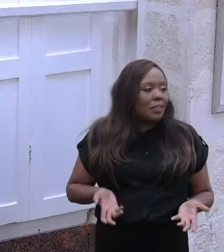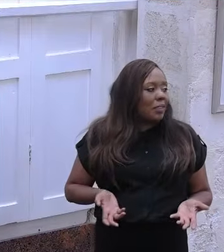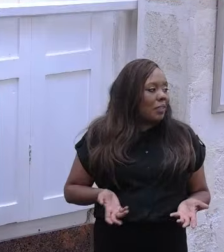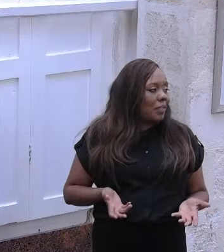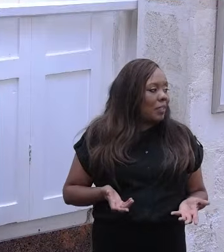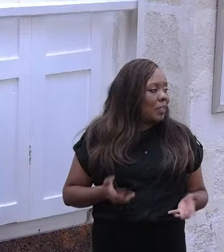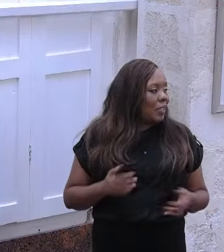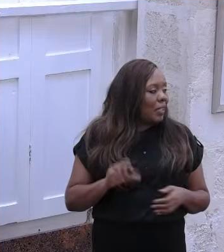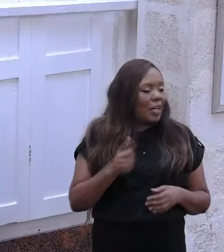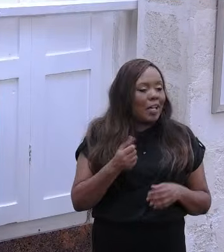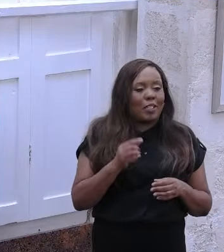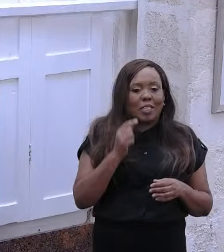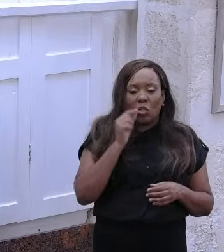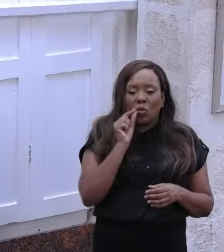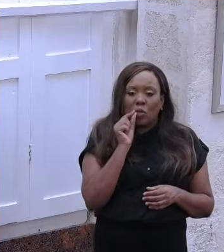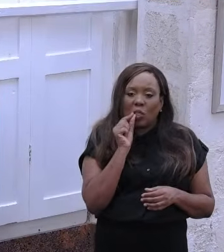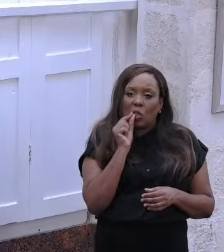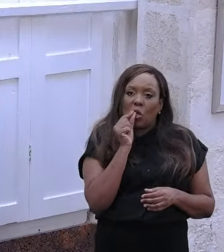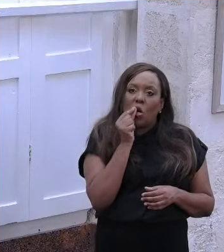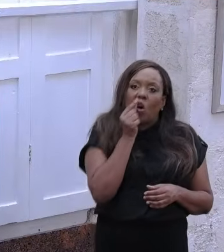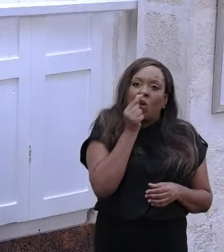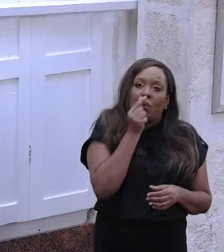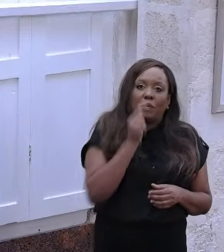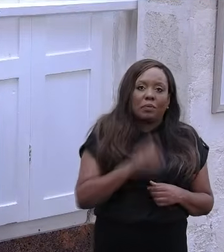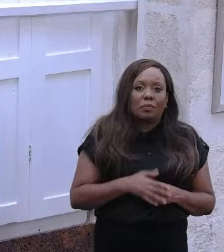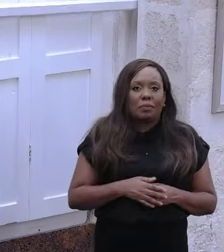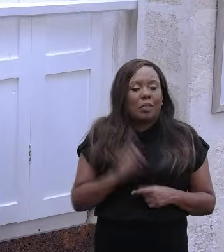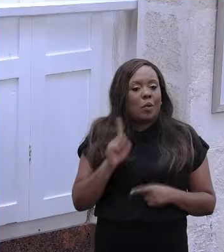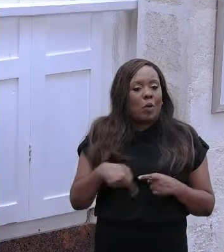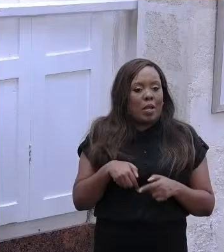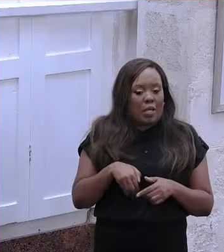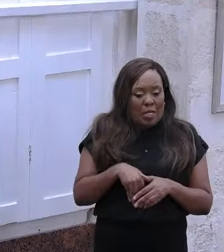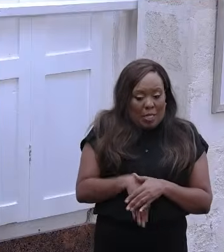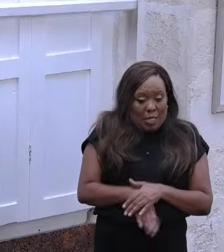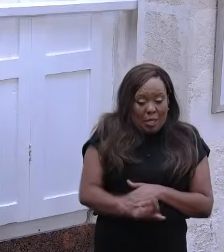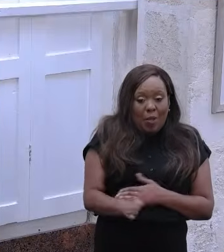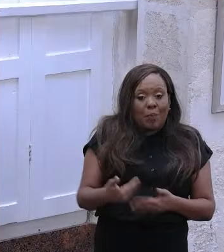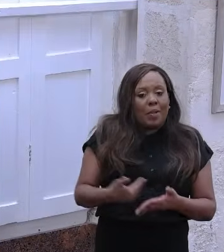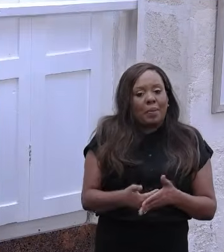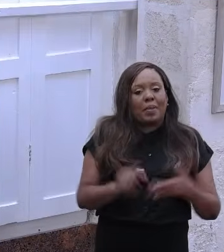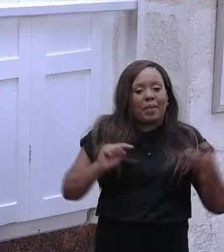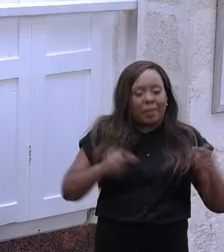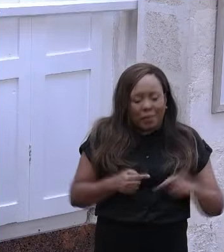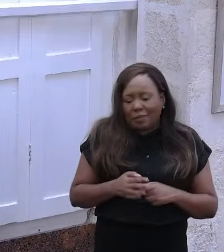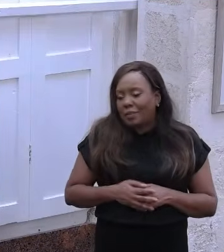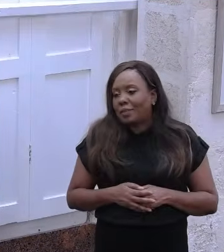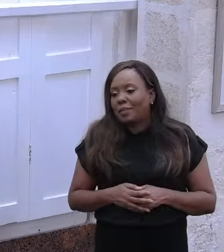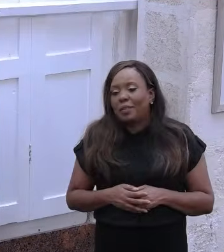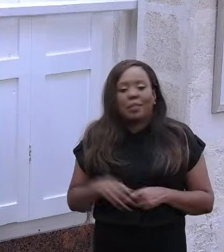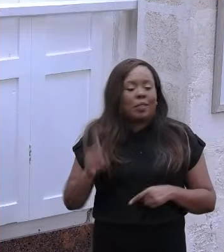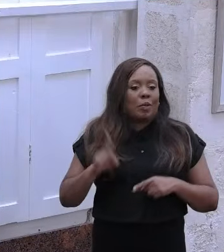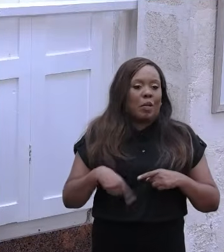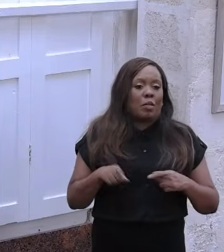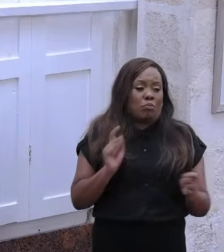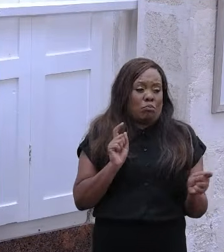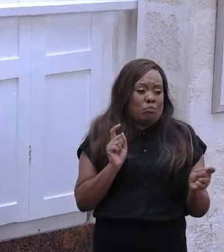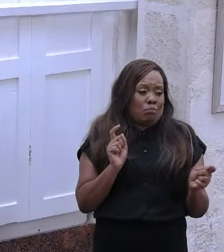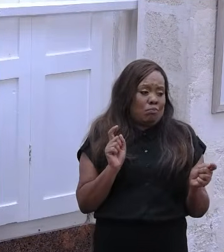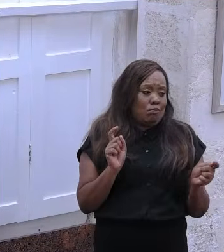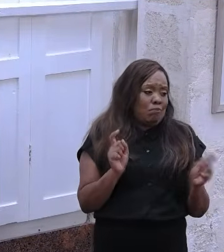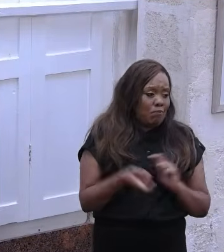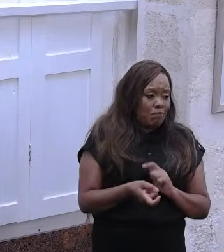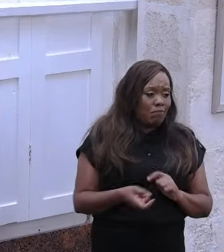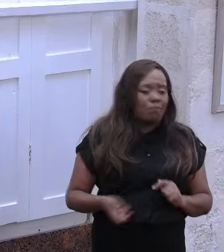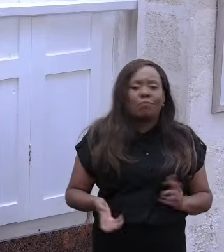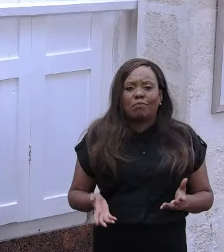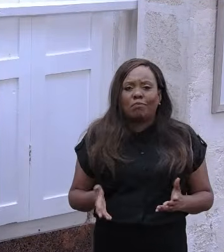hurts. When you're having a baby, it hurts. Whenever you have a major adjustment, there is going